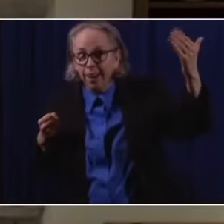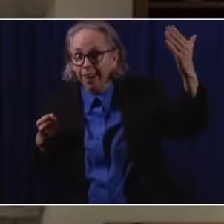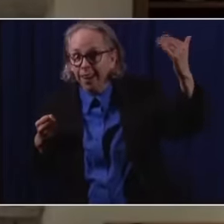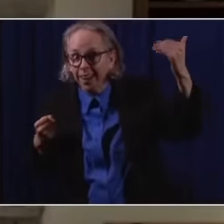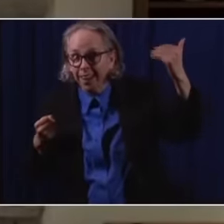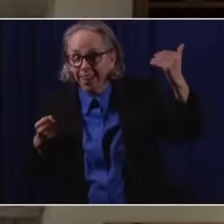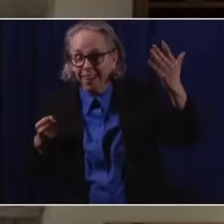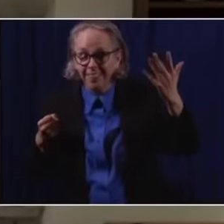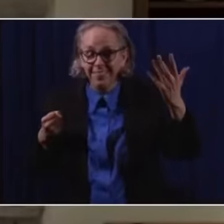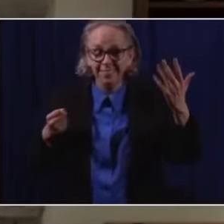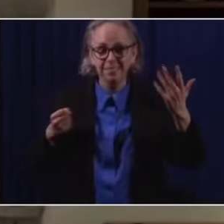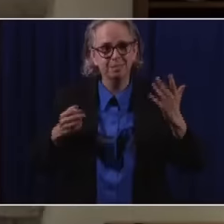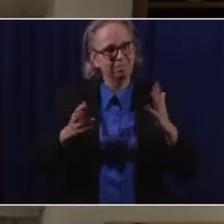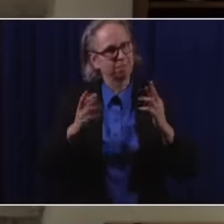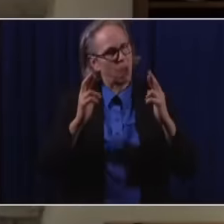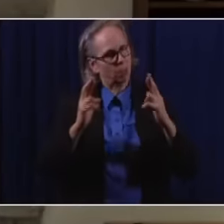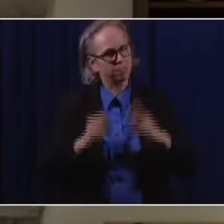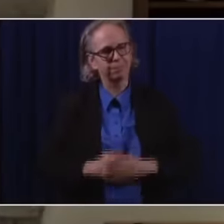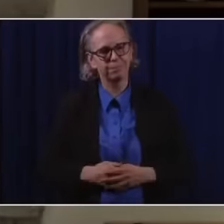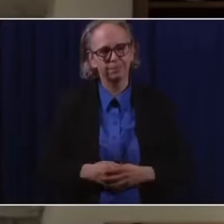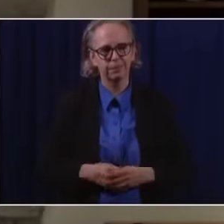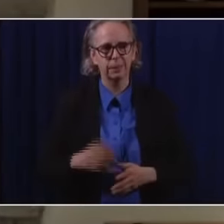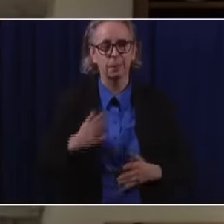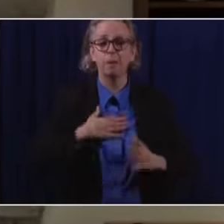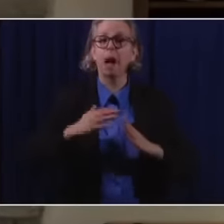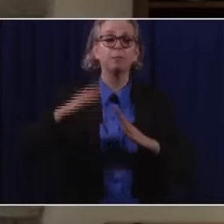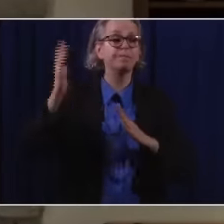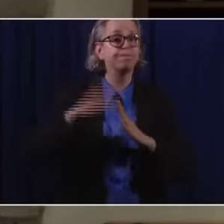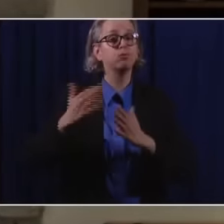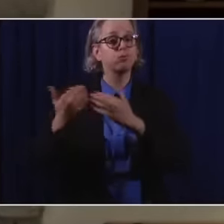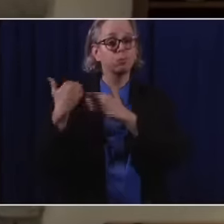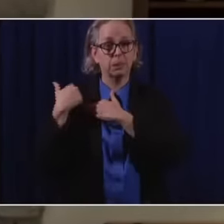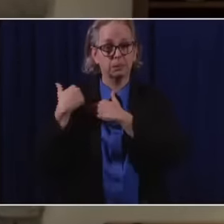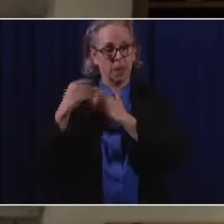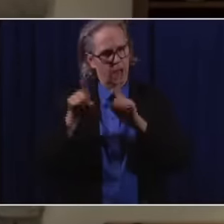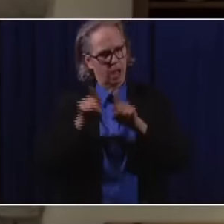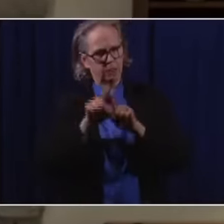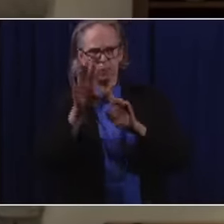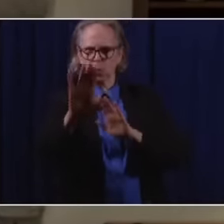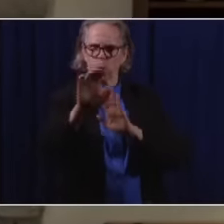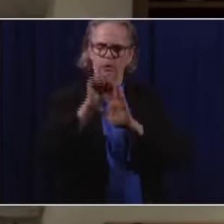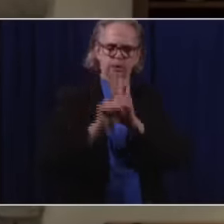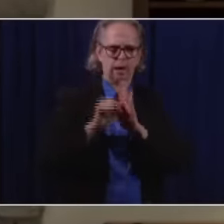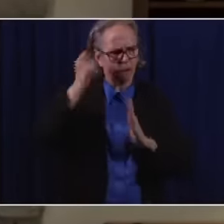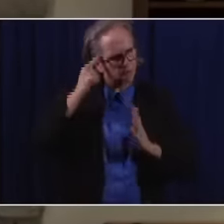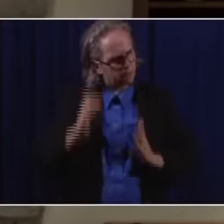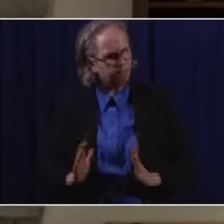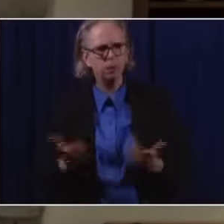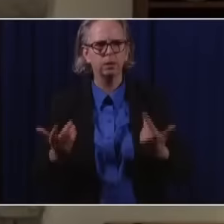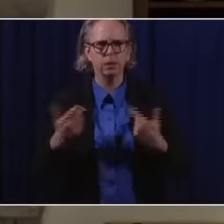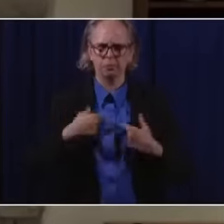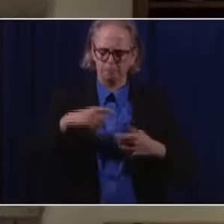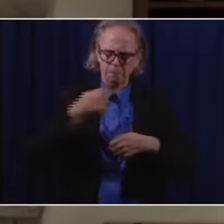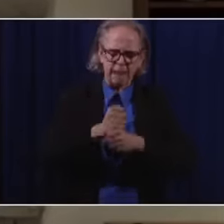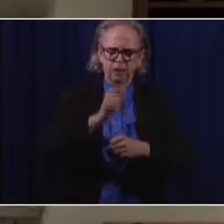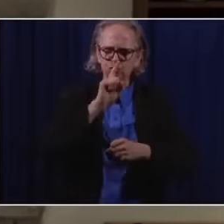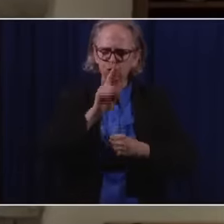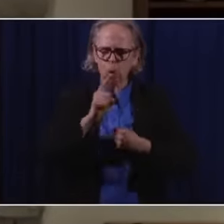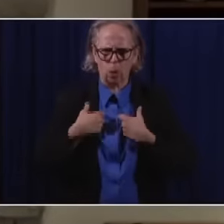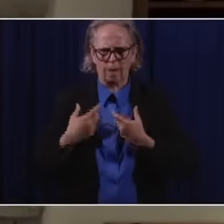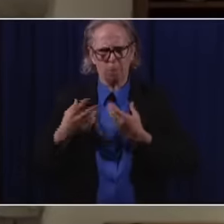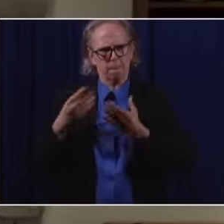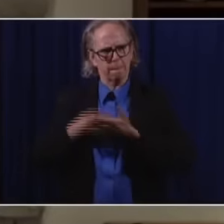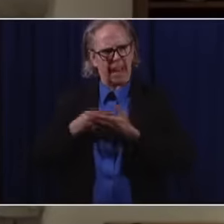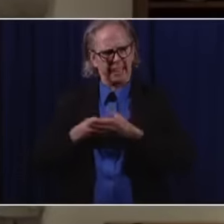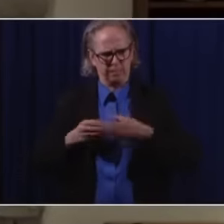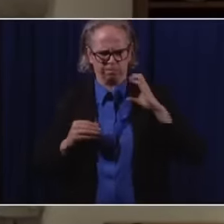is first to make sure that we have the money necessary to test as much as we can test, as many